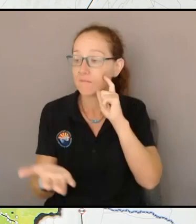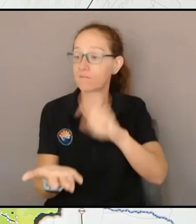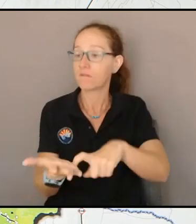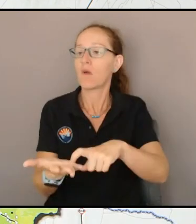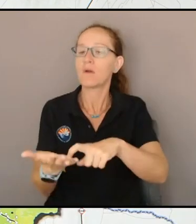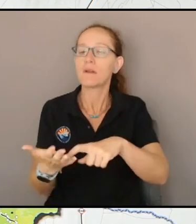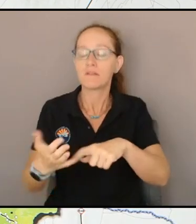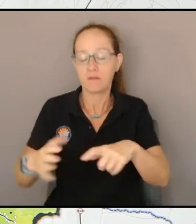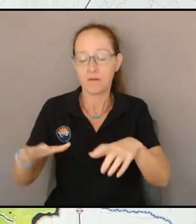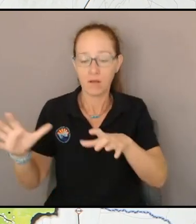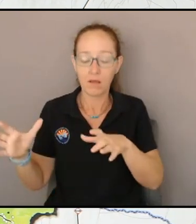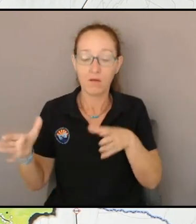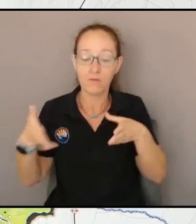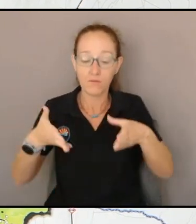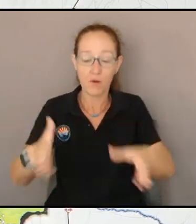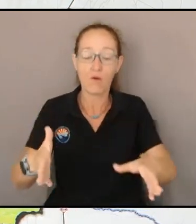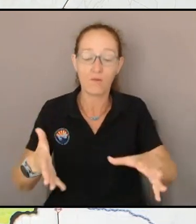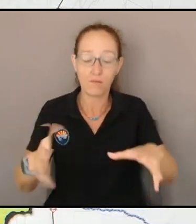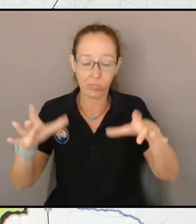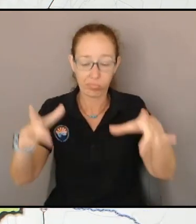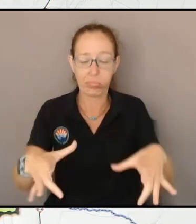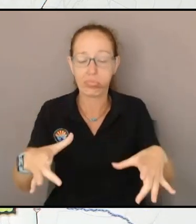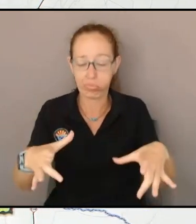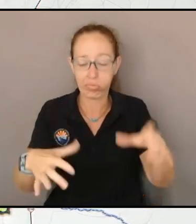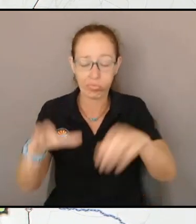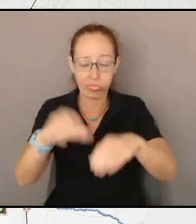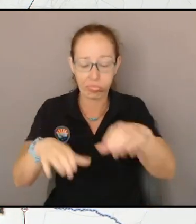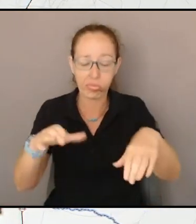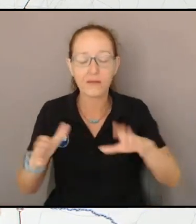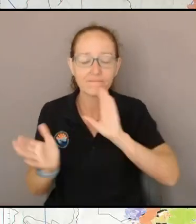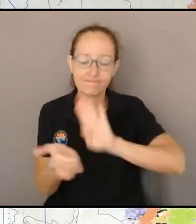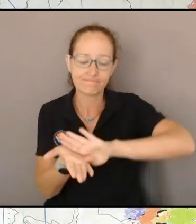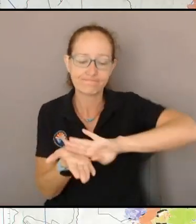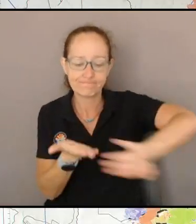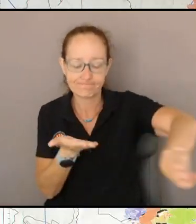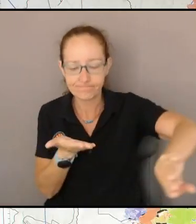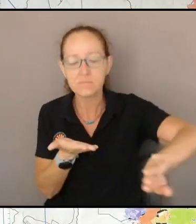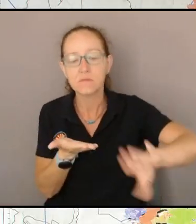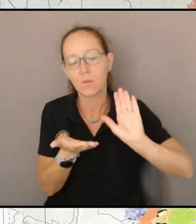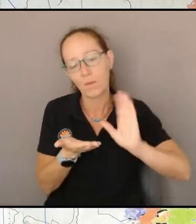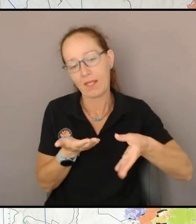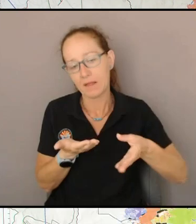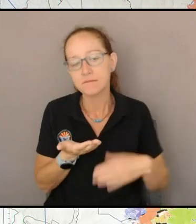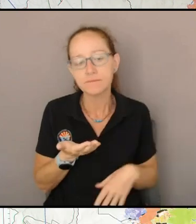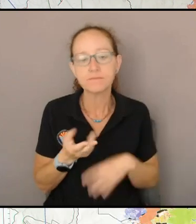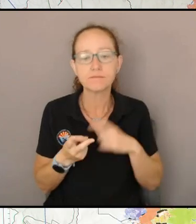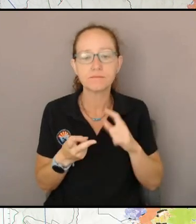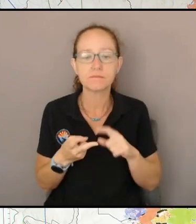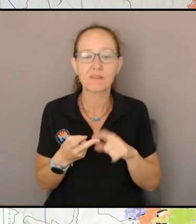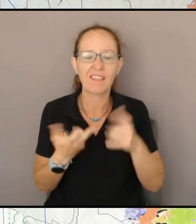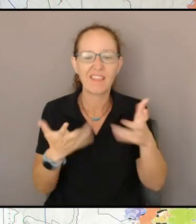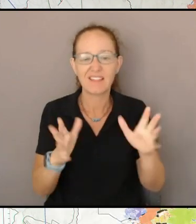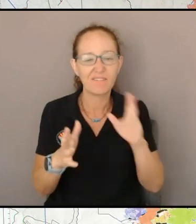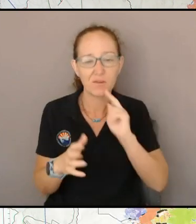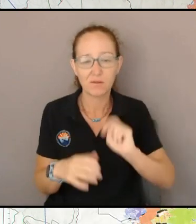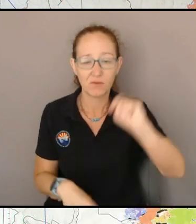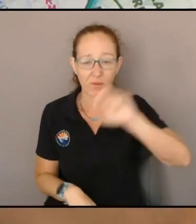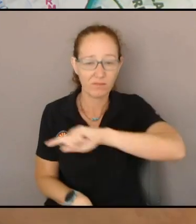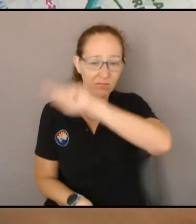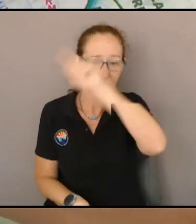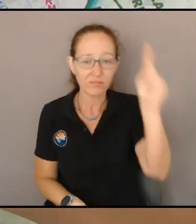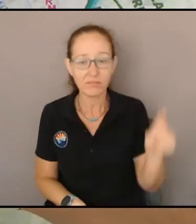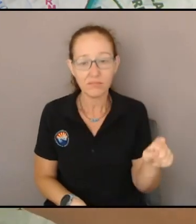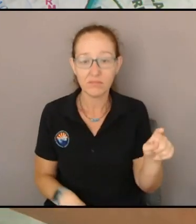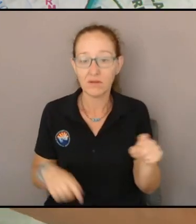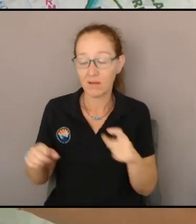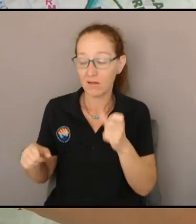so good on the northern zone. As we come down toward the actual fire perimeter here, we are continuing to keep eyes on